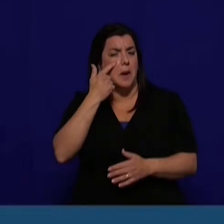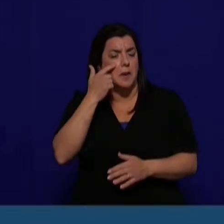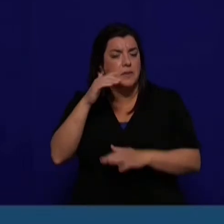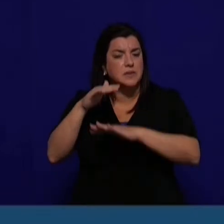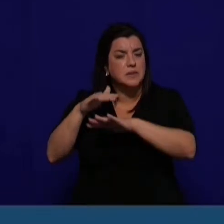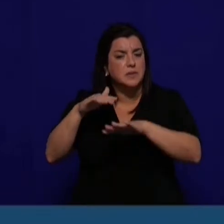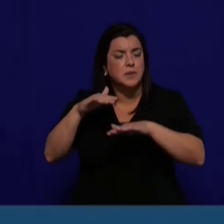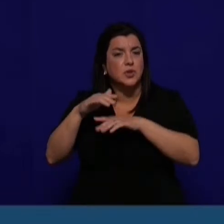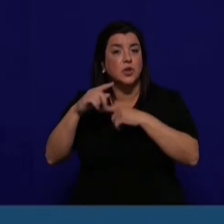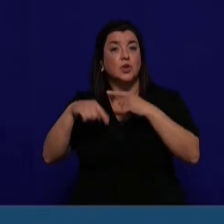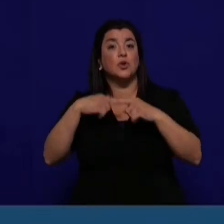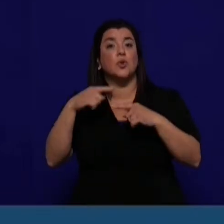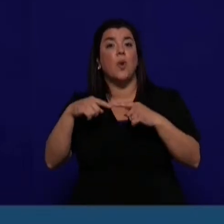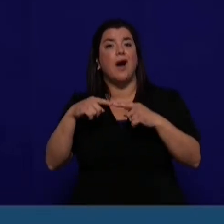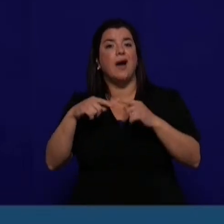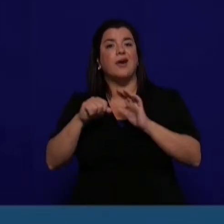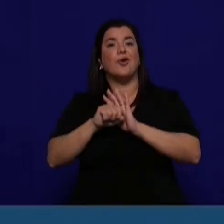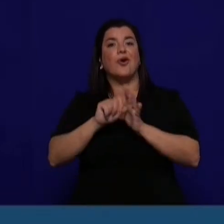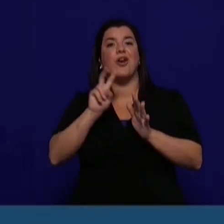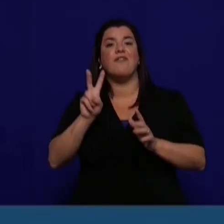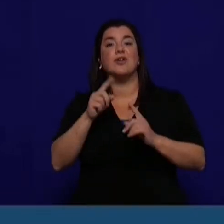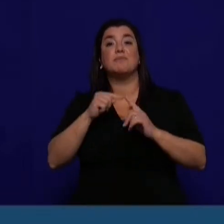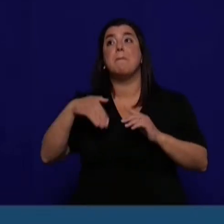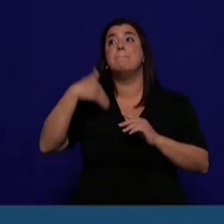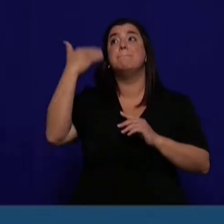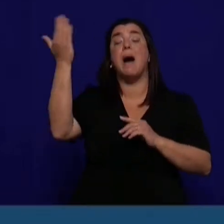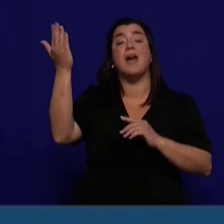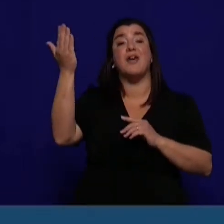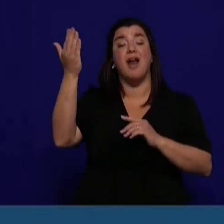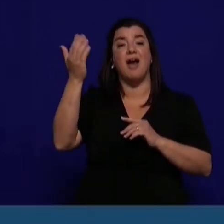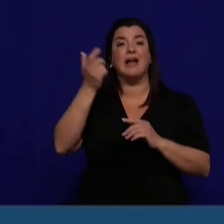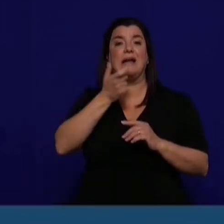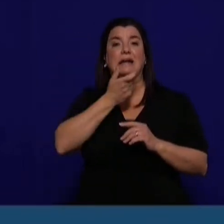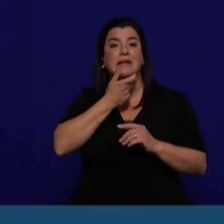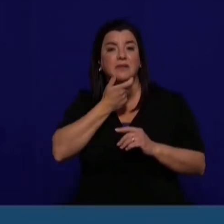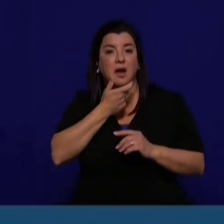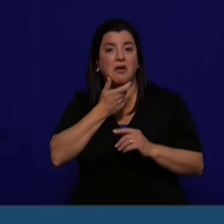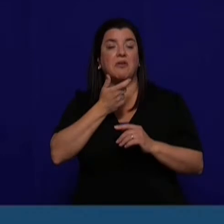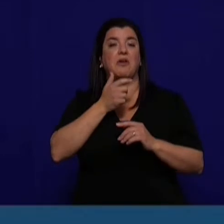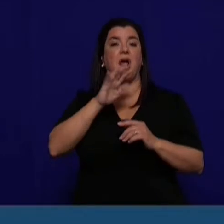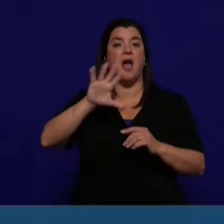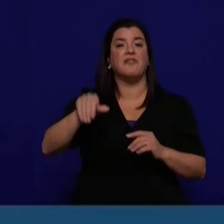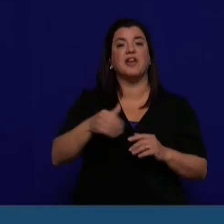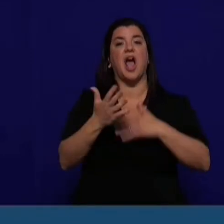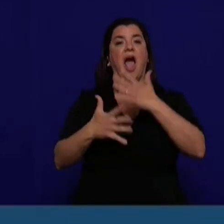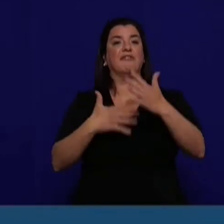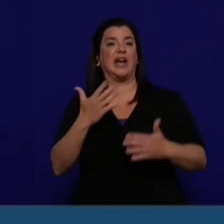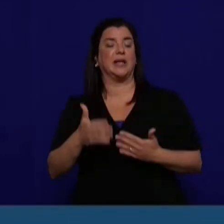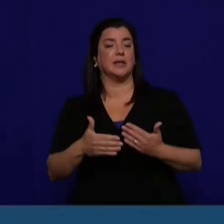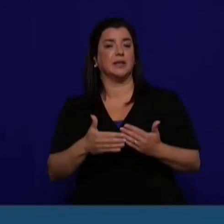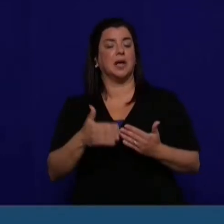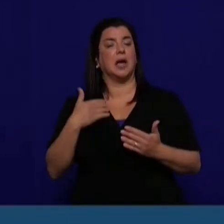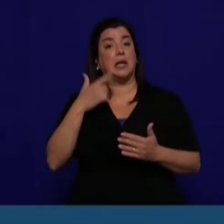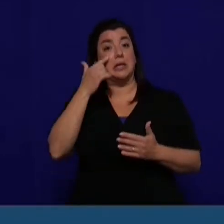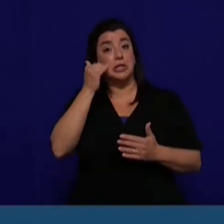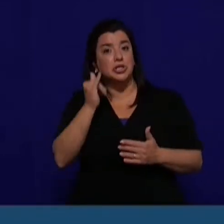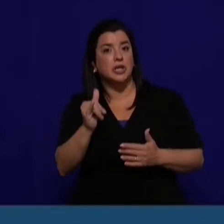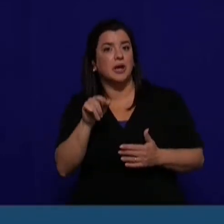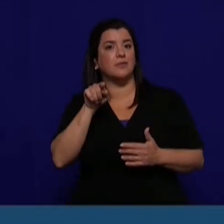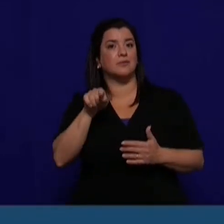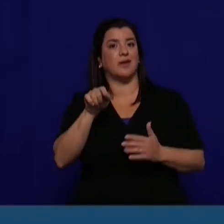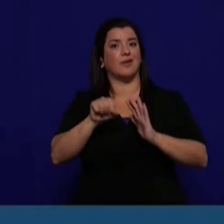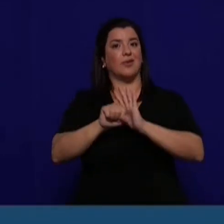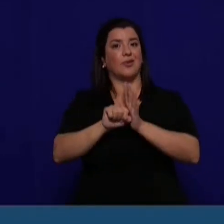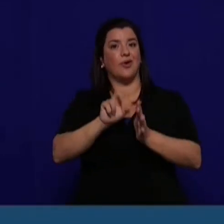il-varjant, nfakkarkom li l-varjant nafu li huwa trasmissibbli iktar fl-etajiet kollha tal-persuni u kien wieħed mill-raġunijiet